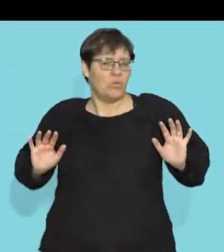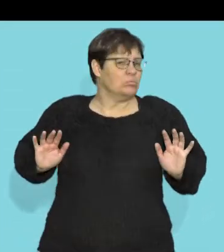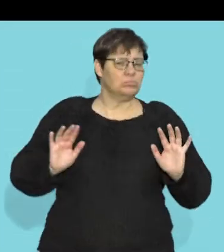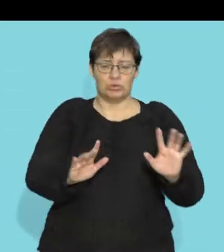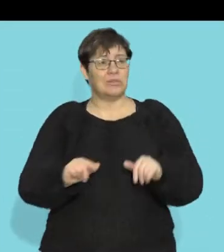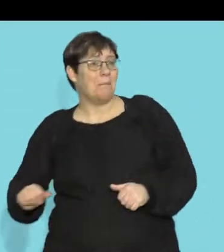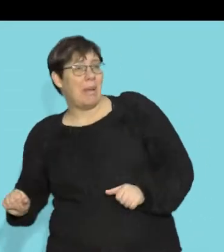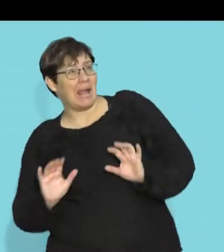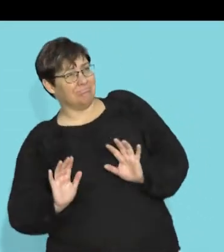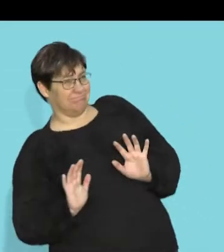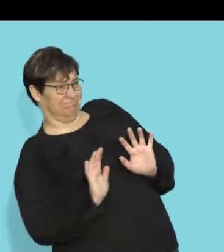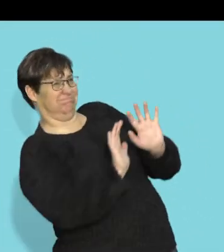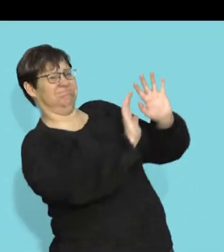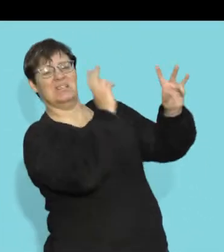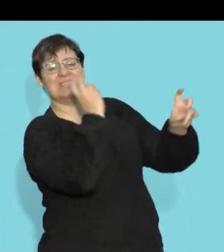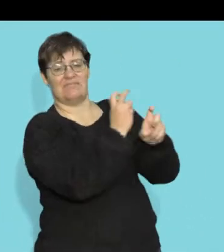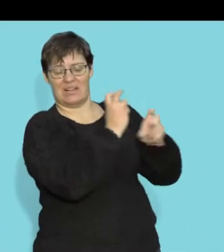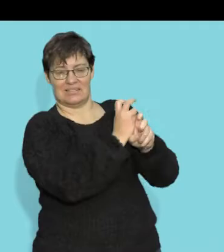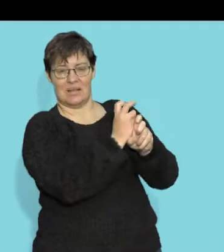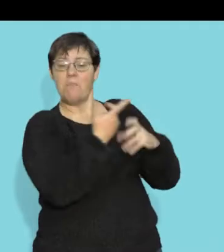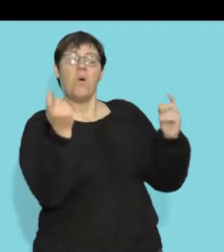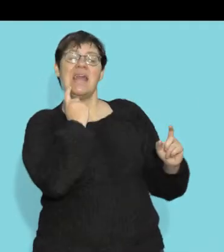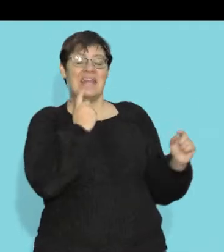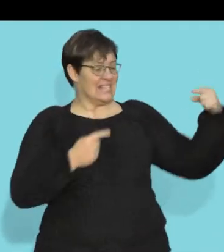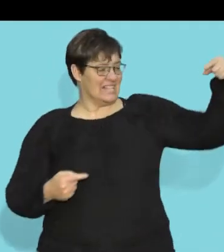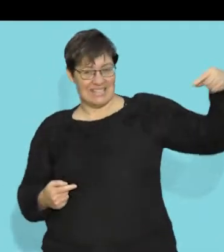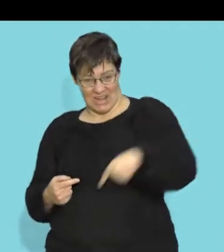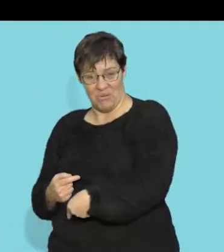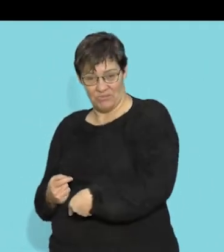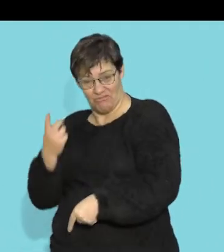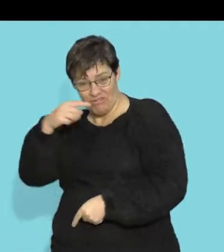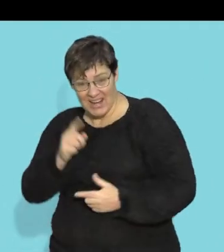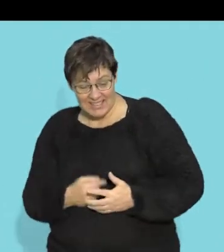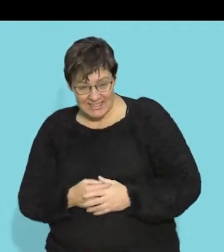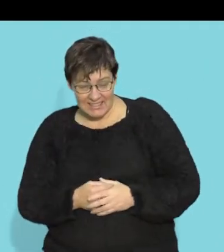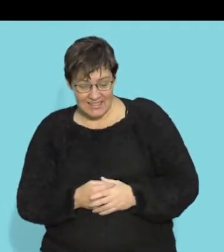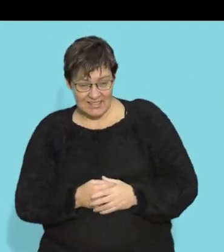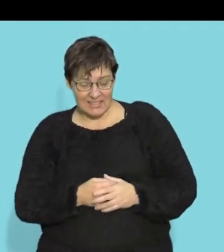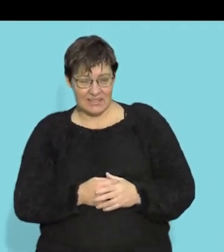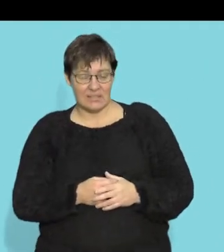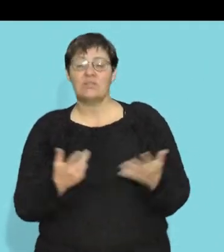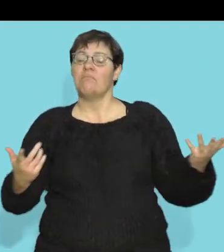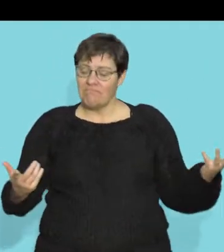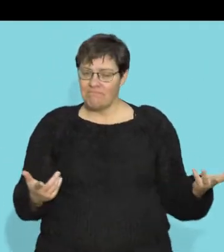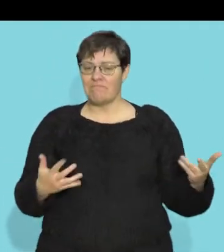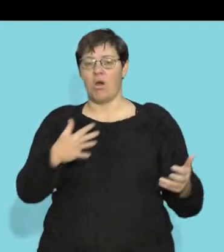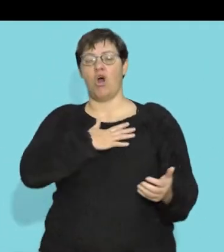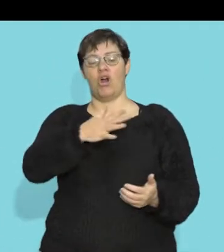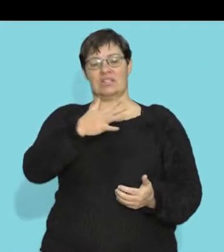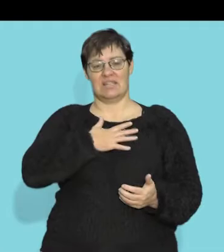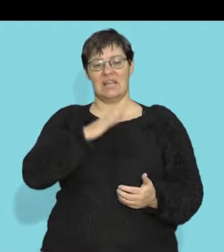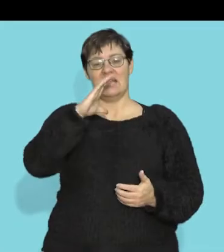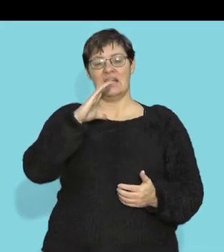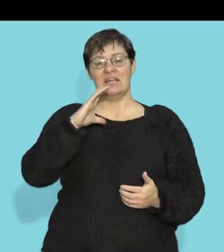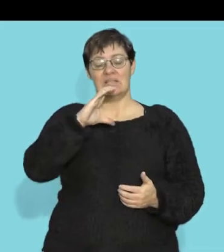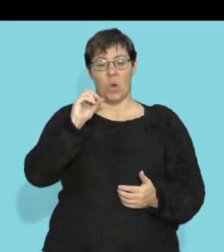up the hill, because that is so much easier for me to do. So that's how oxygen and carbon dioxide